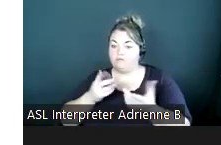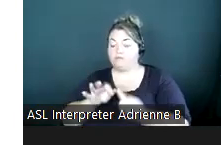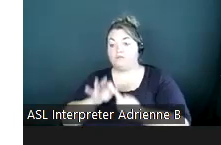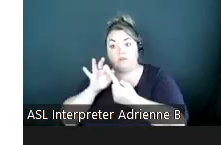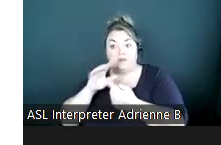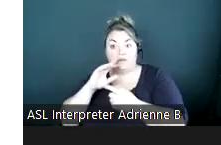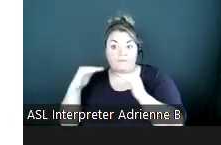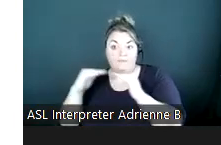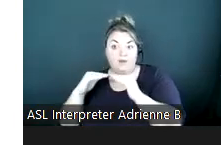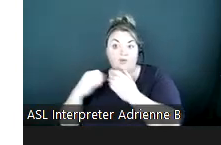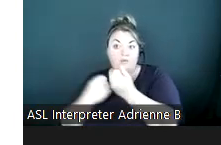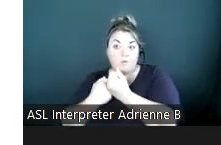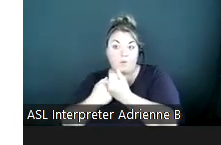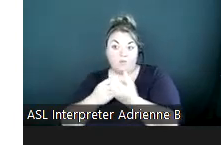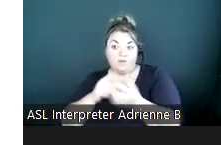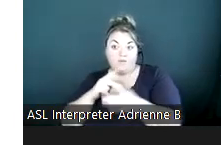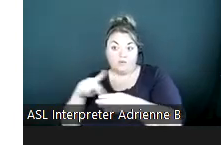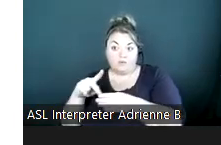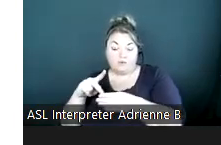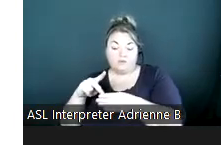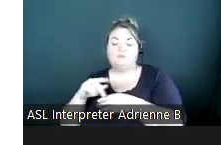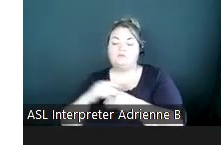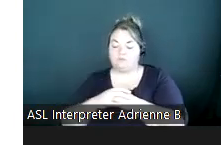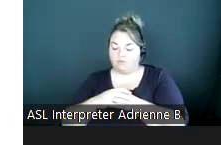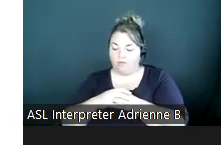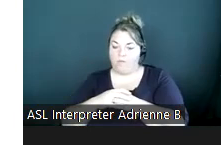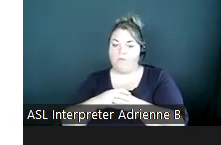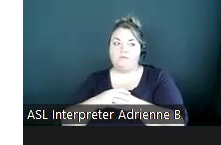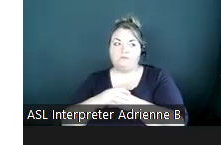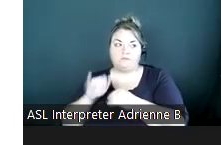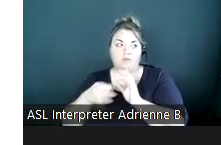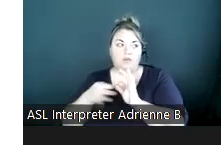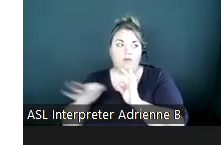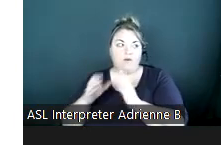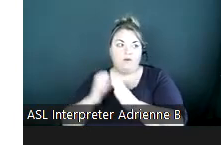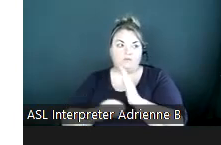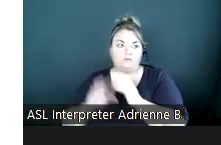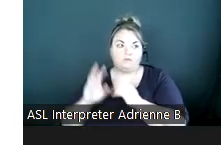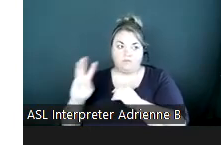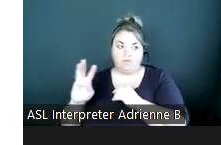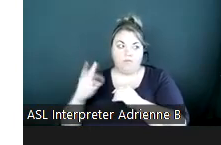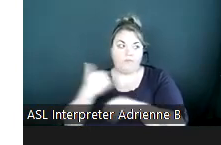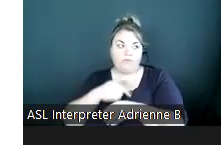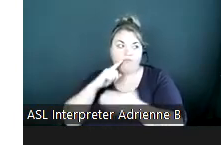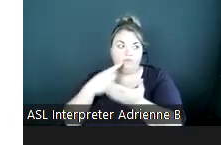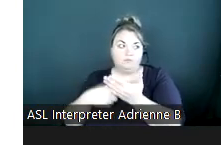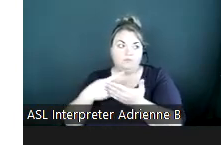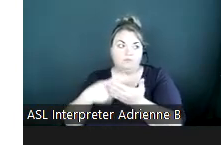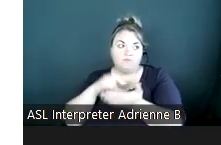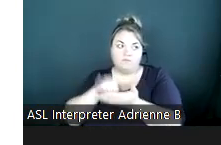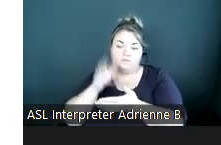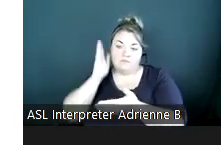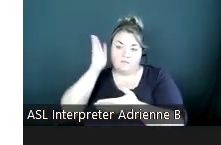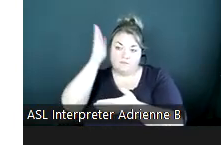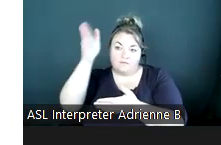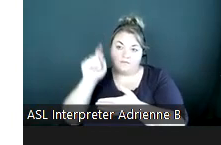support professionals, and their supervision language is found in Chapter 6, which we will discuss that in a future town